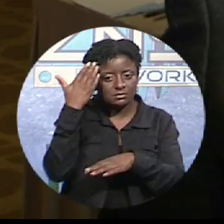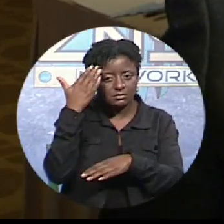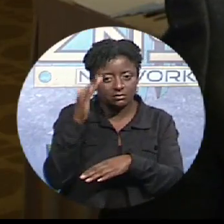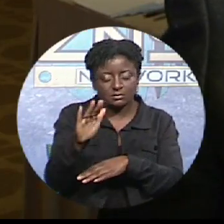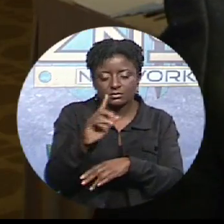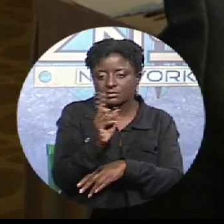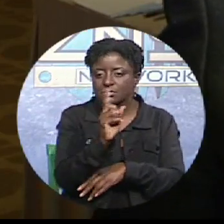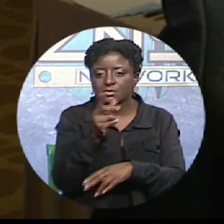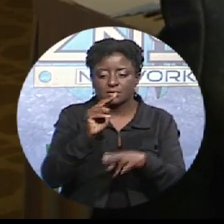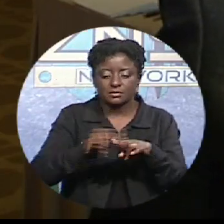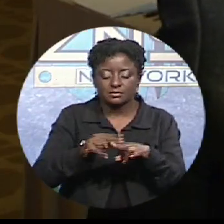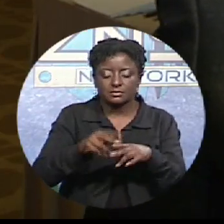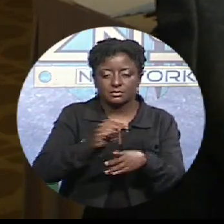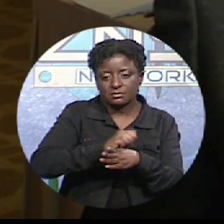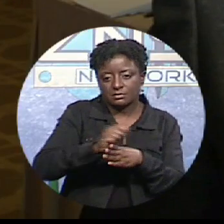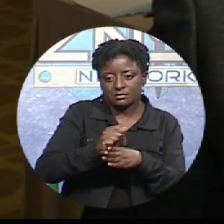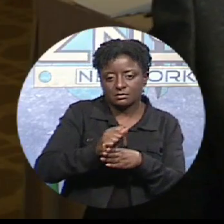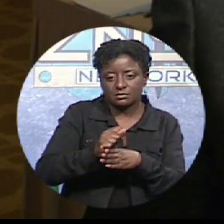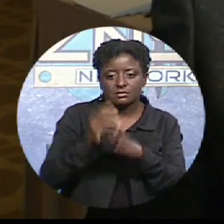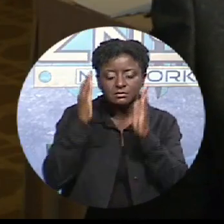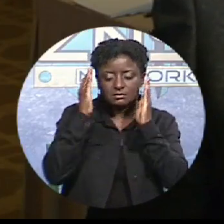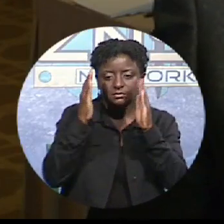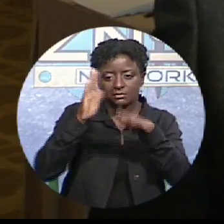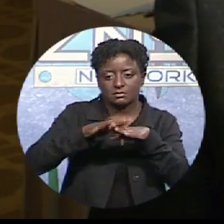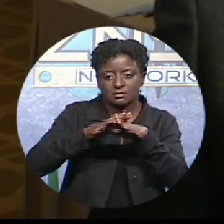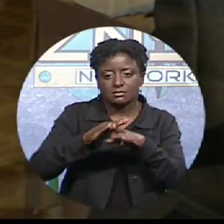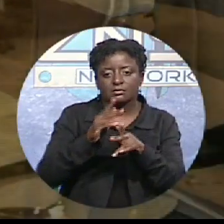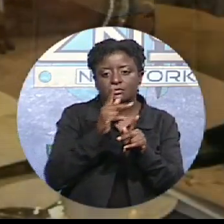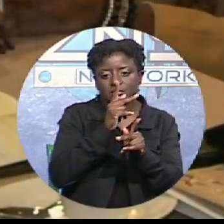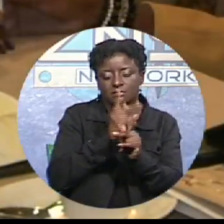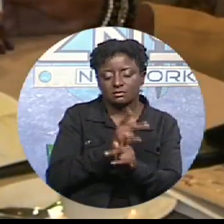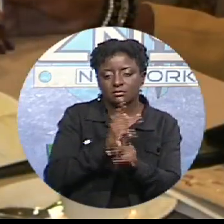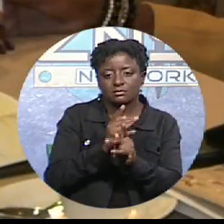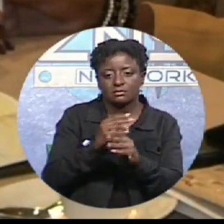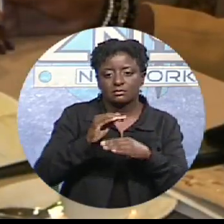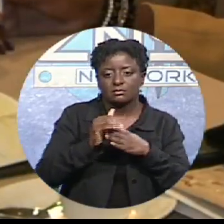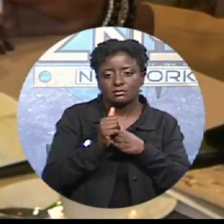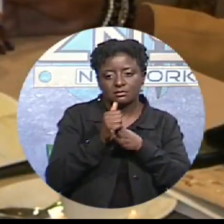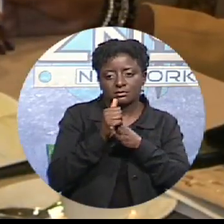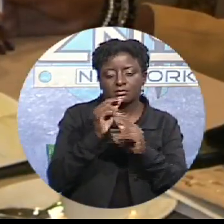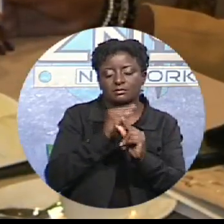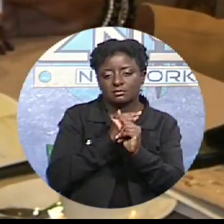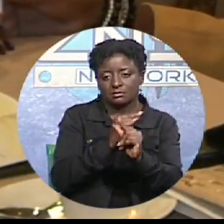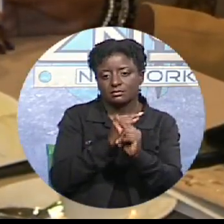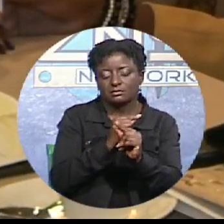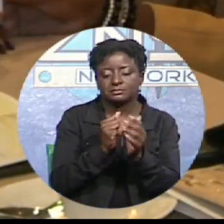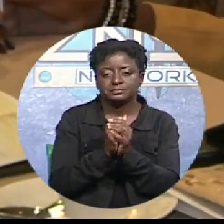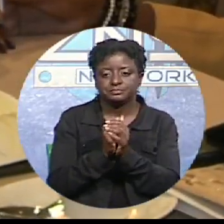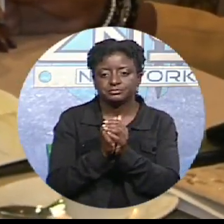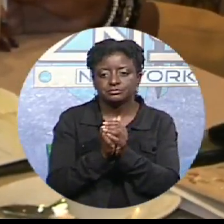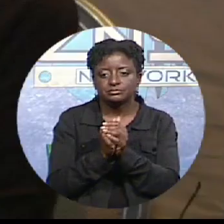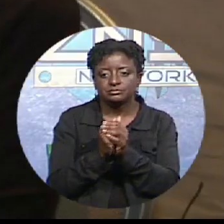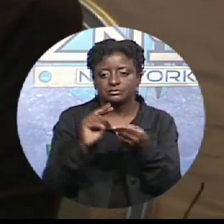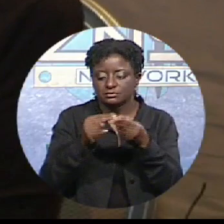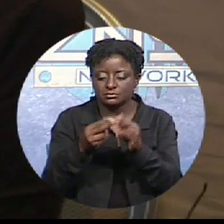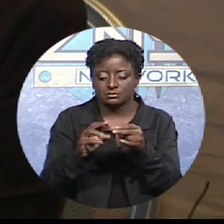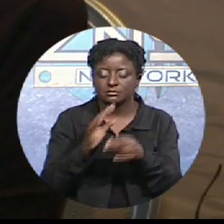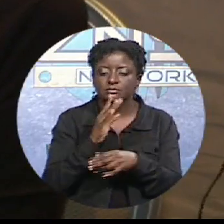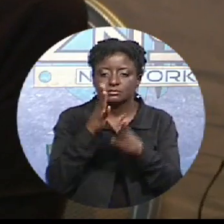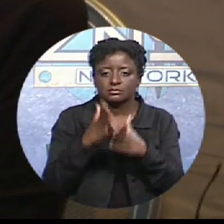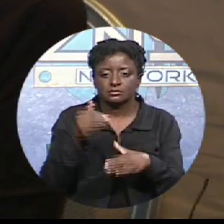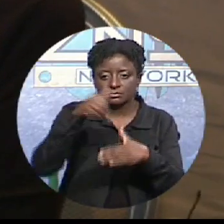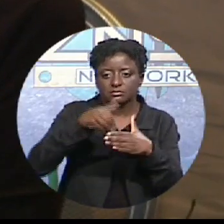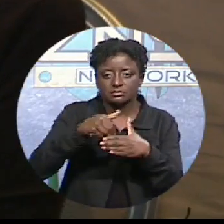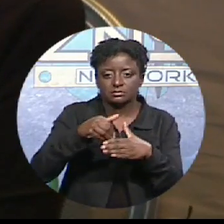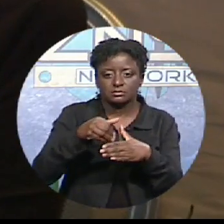geared towards proper guidance on protocol. The conference hosts a slate of speakers, including the Chinese